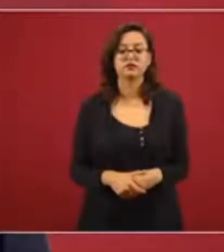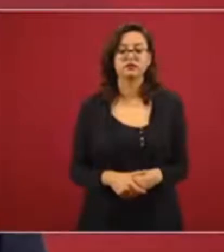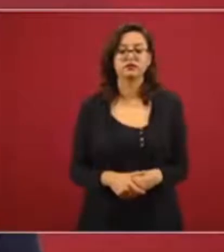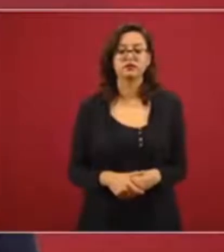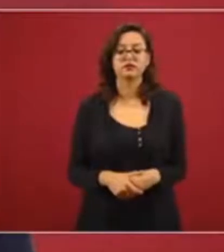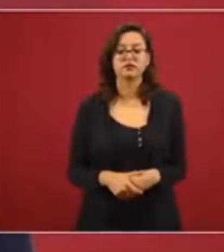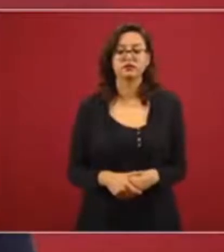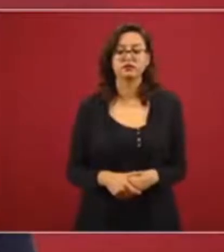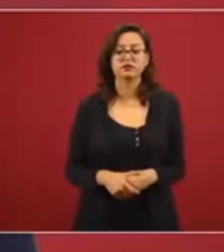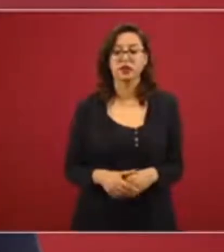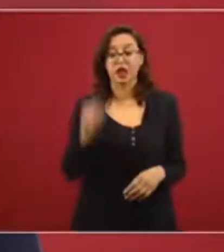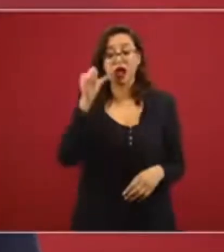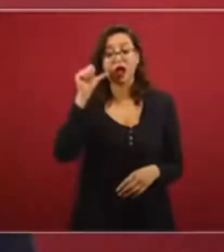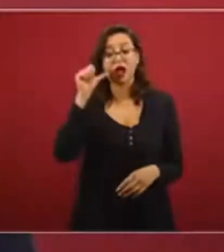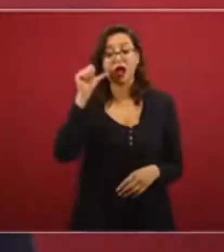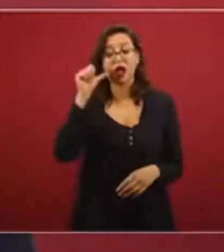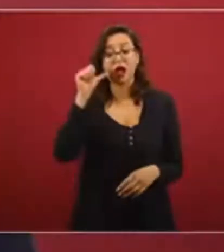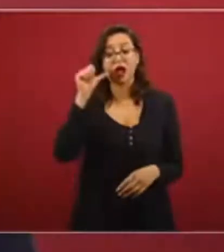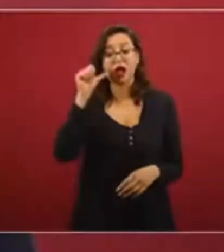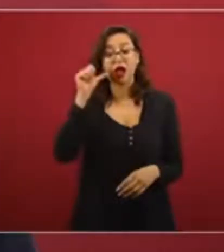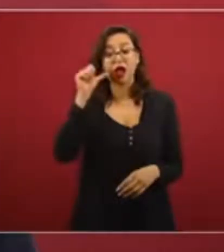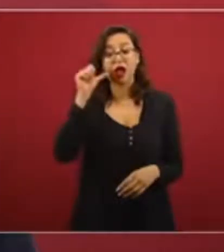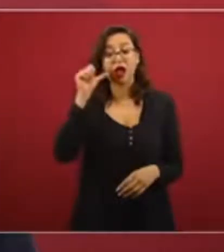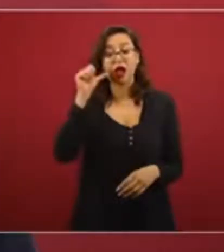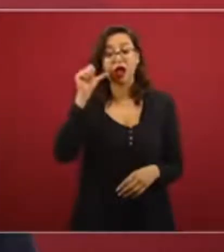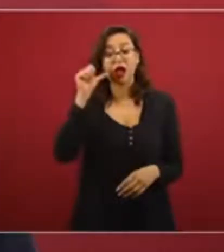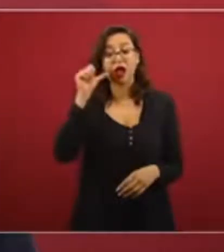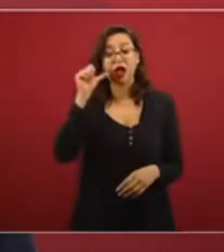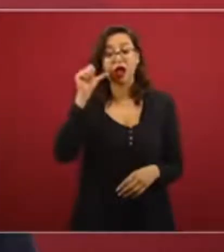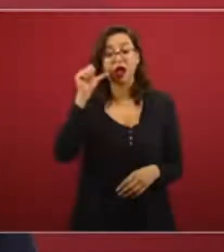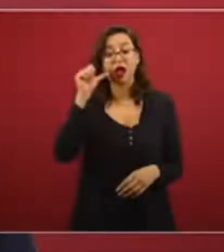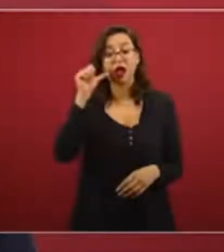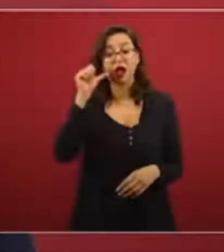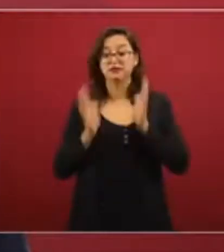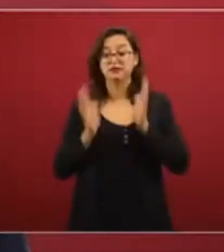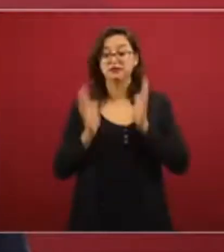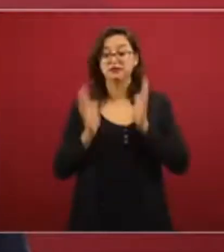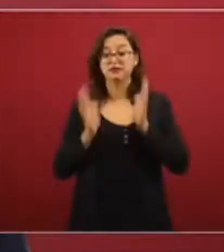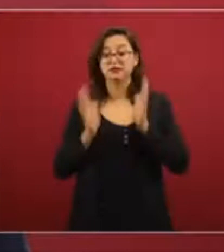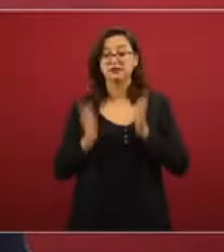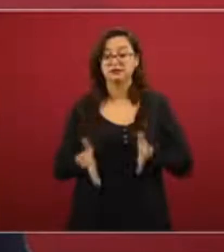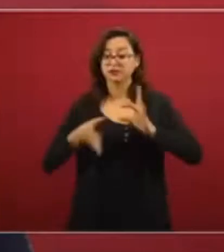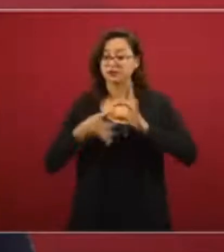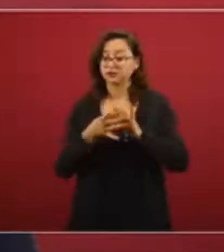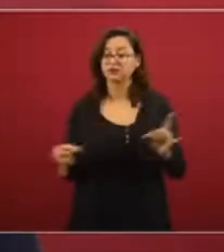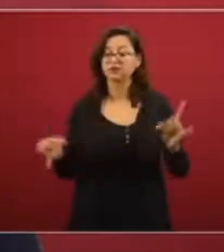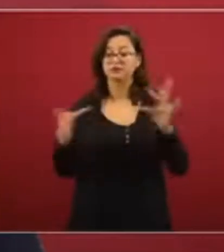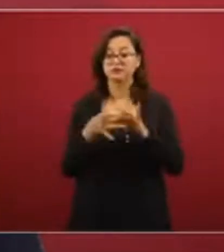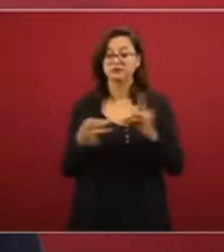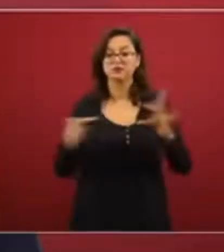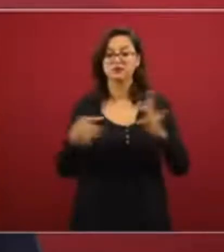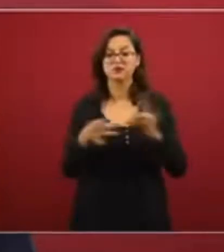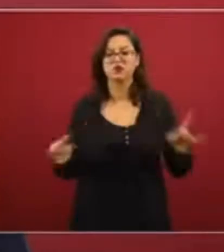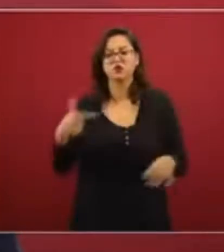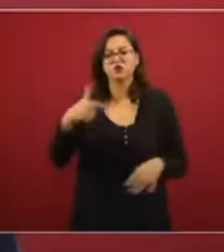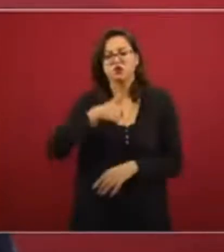Ya ayer se habló de esto. And we spoke about this yesterday. A mí me gustaría mucho